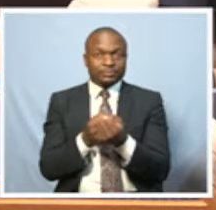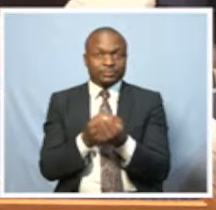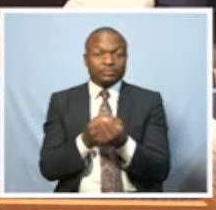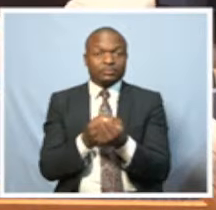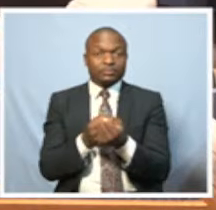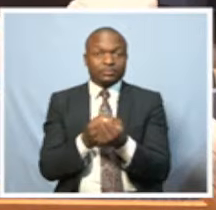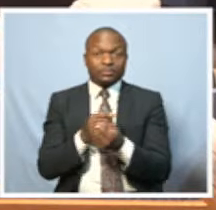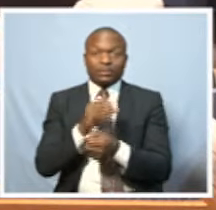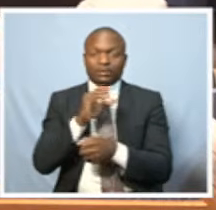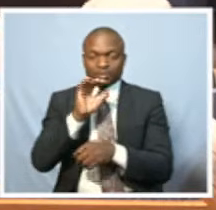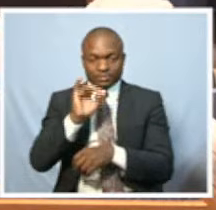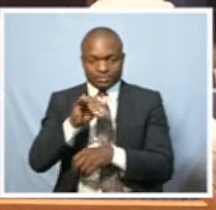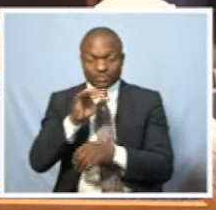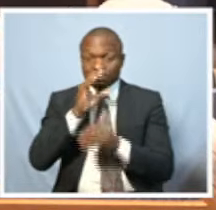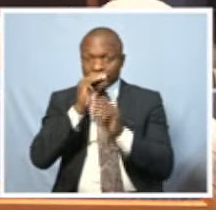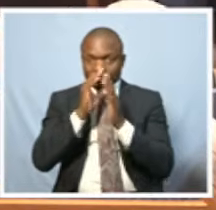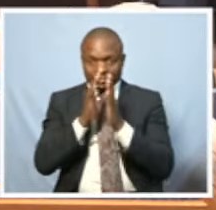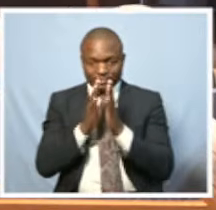Mr. Speaker.